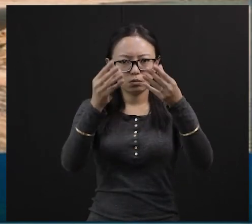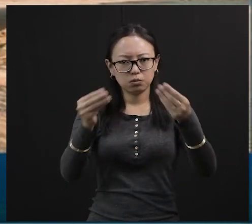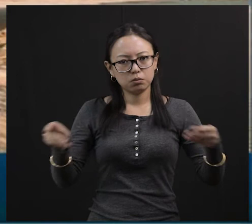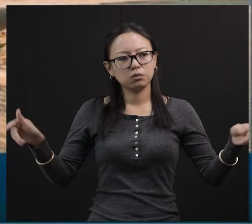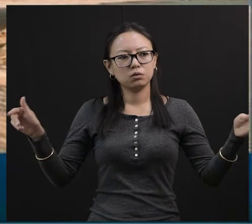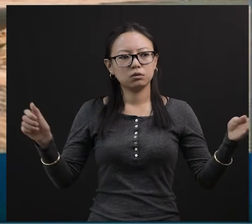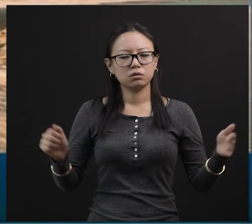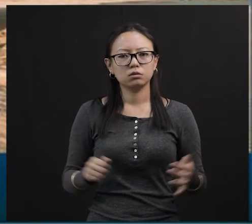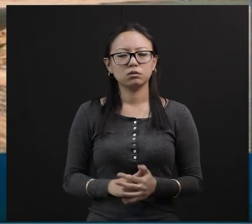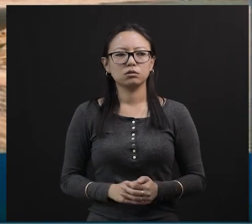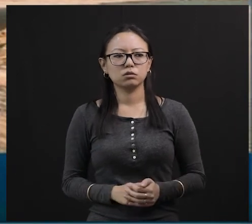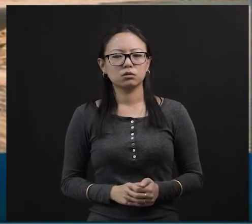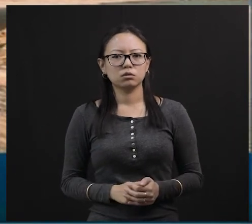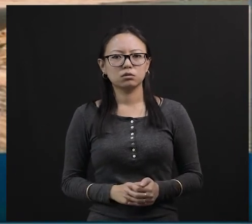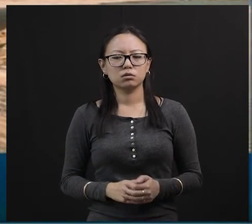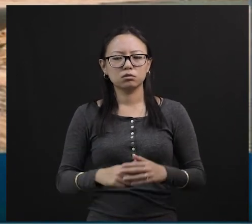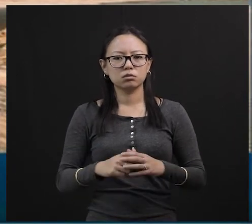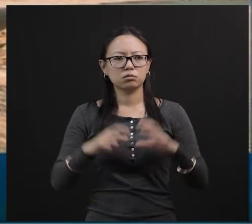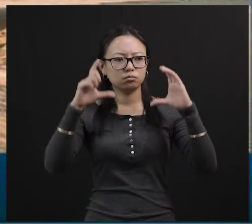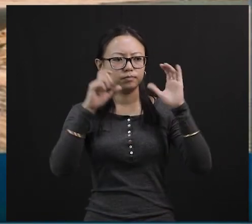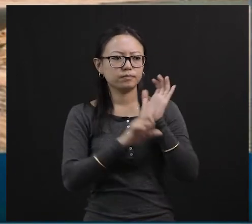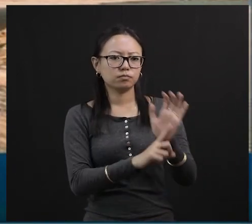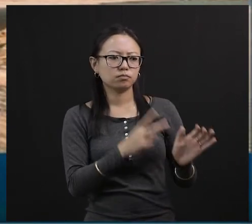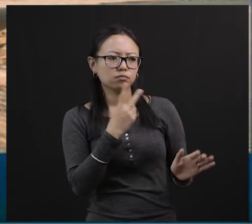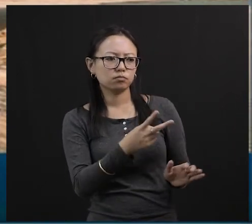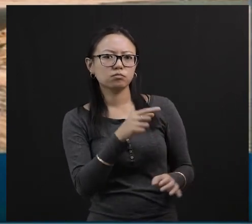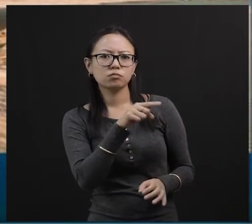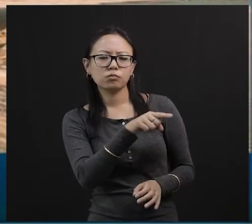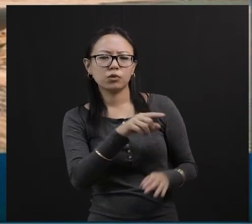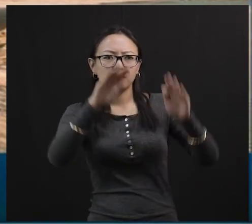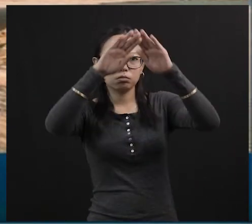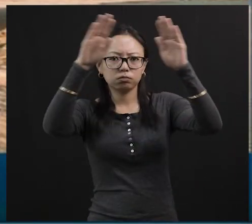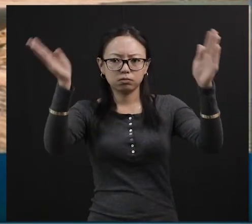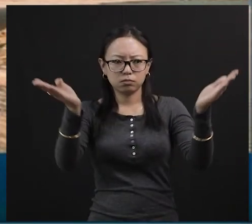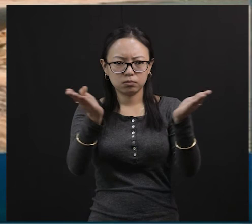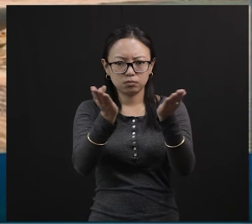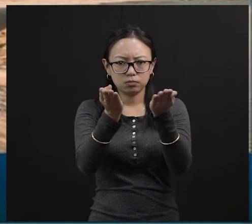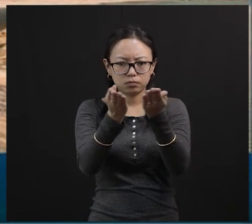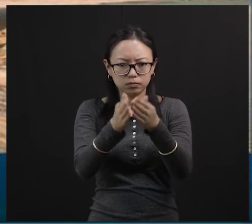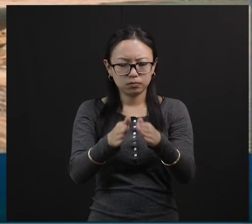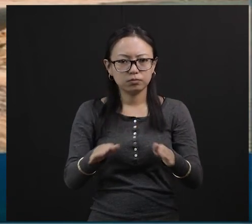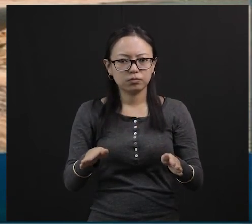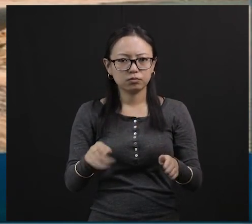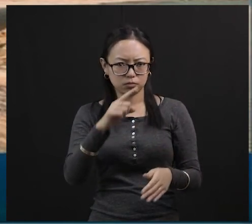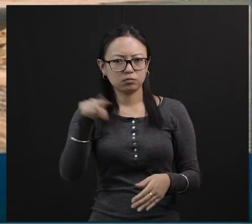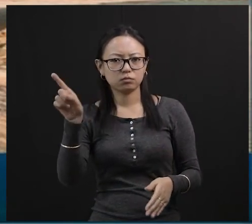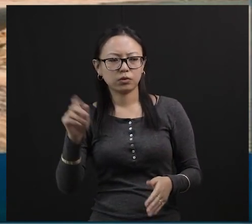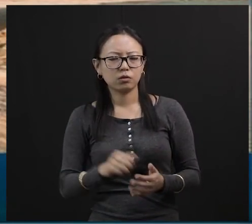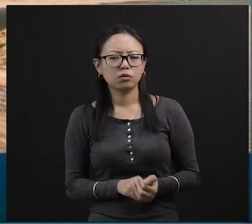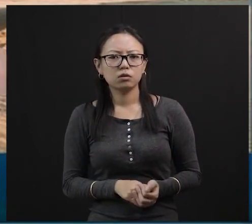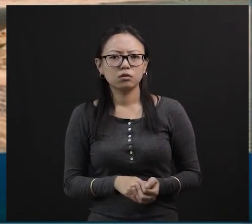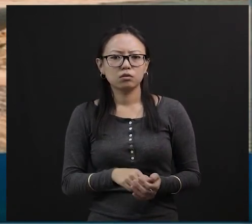See? Now, how did this rock turn into this shape? Because of the wind. Yes or no,